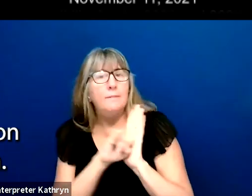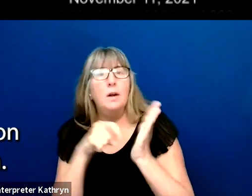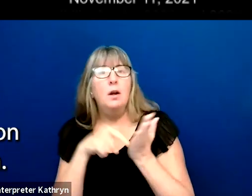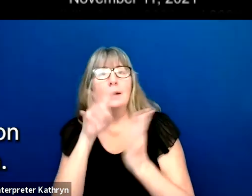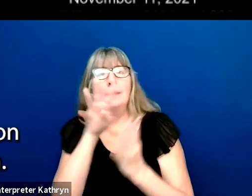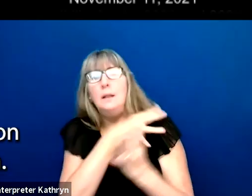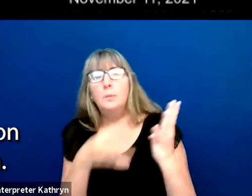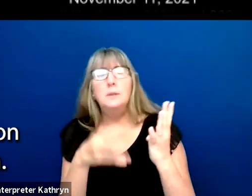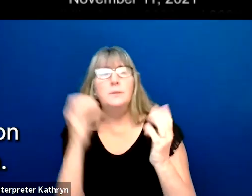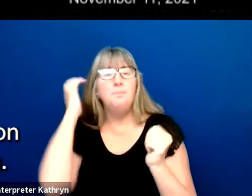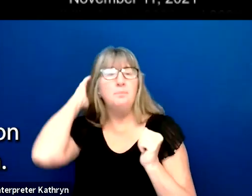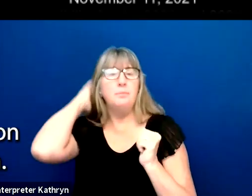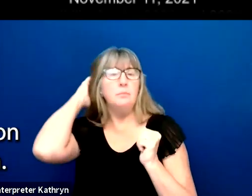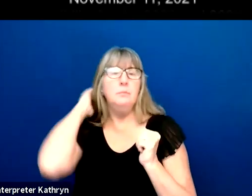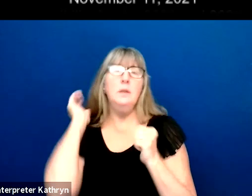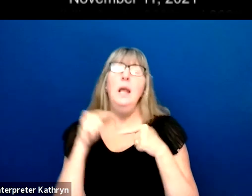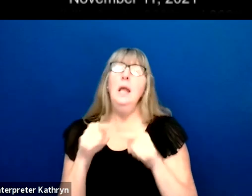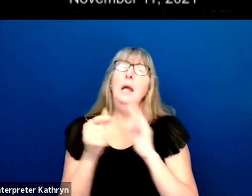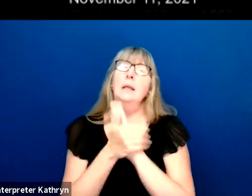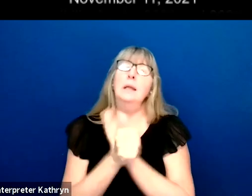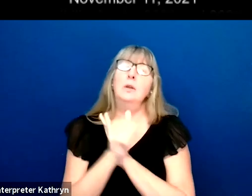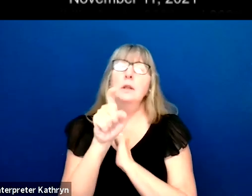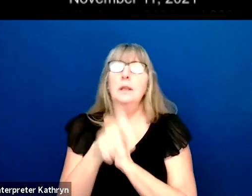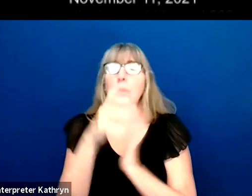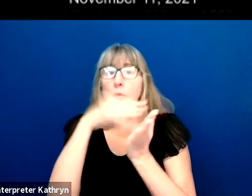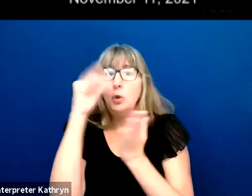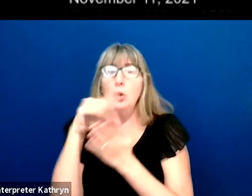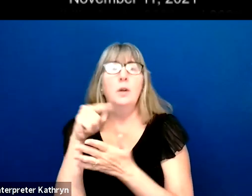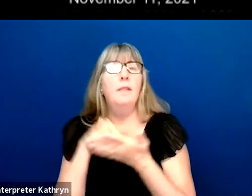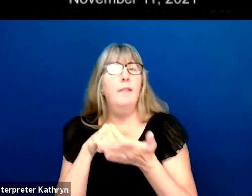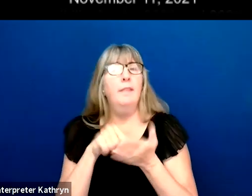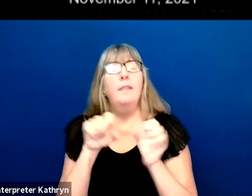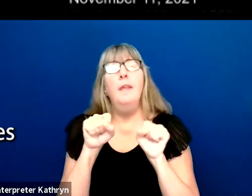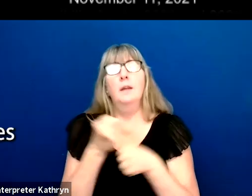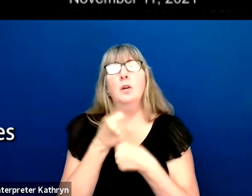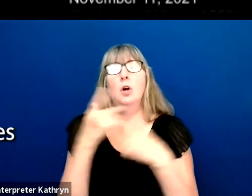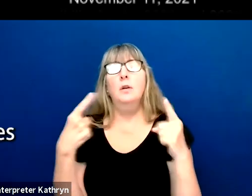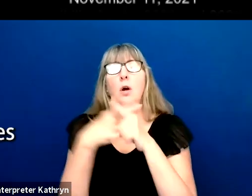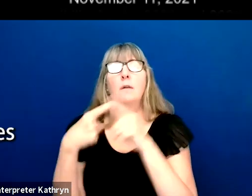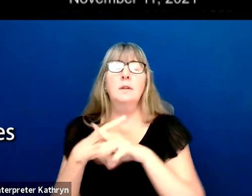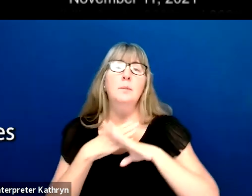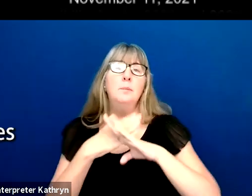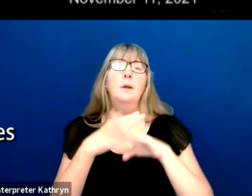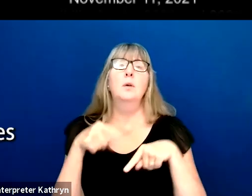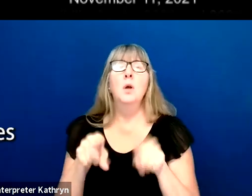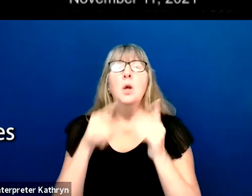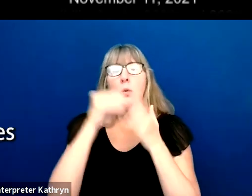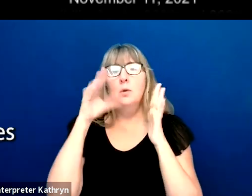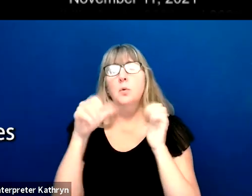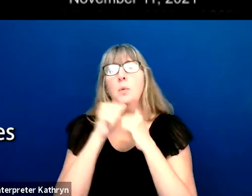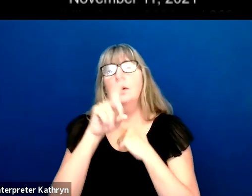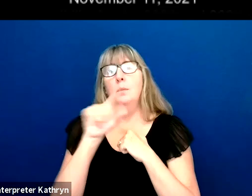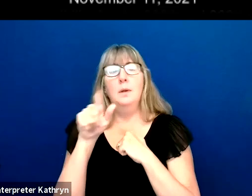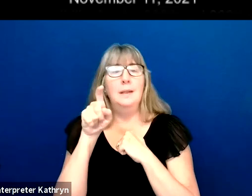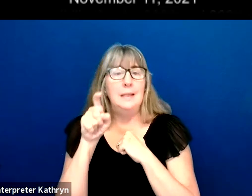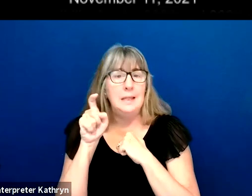or as skills they need to learn, and that can cause conflict and barriers when students with disabilities need